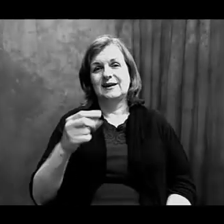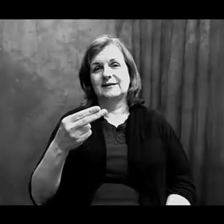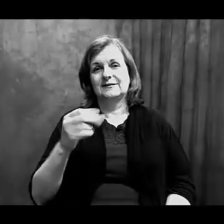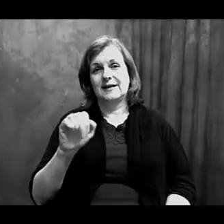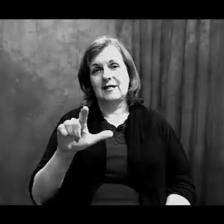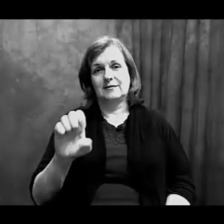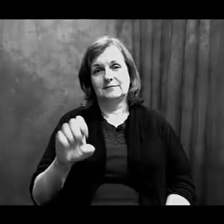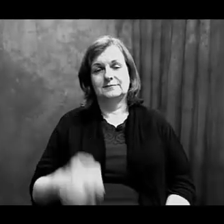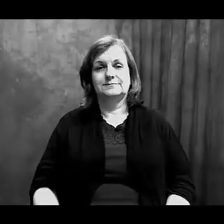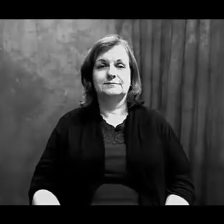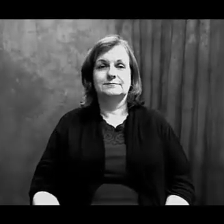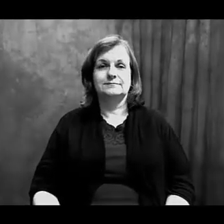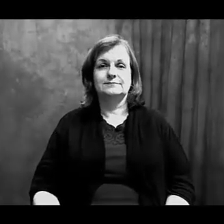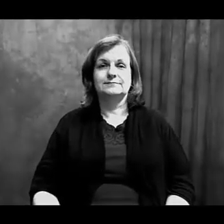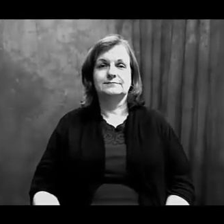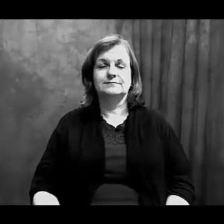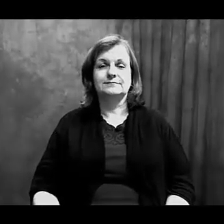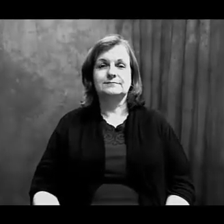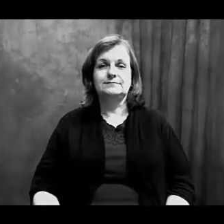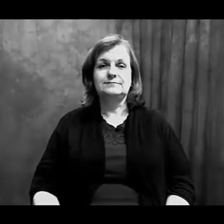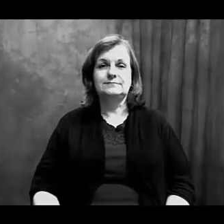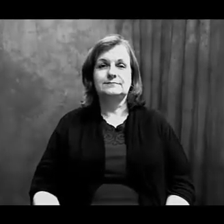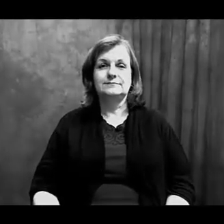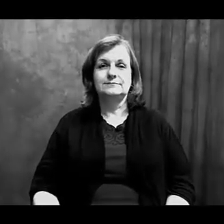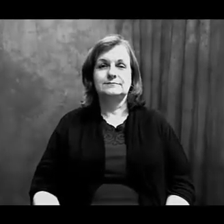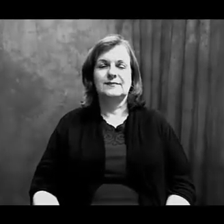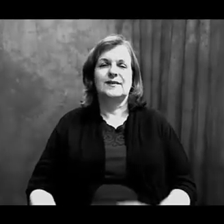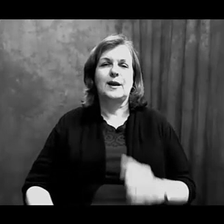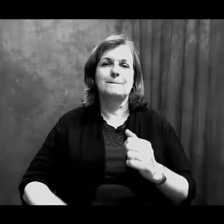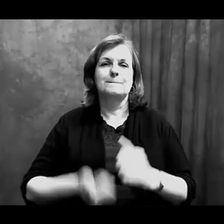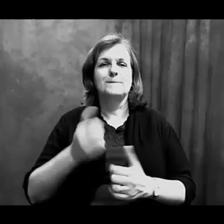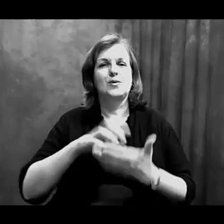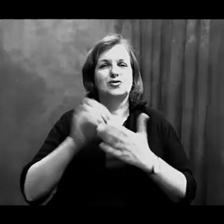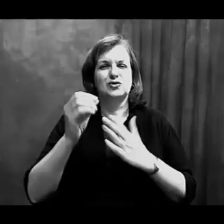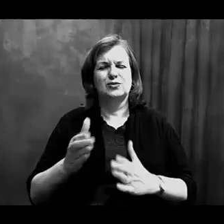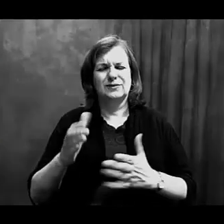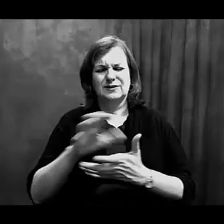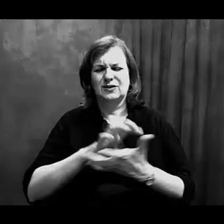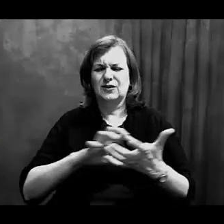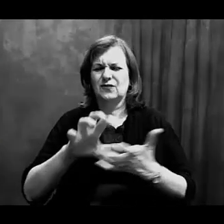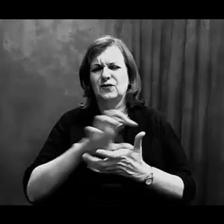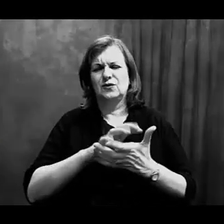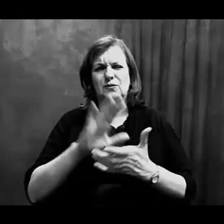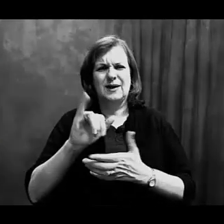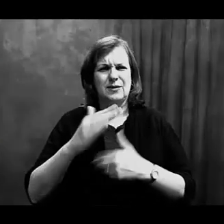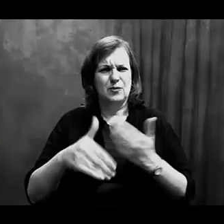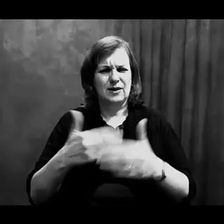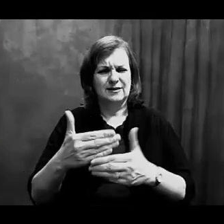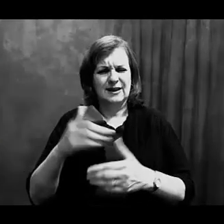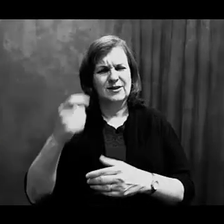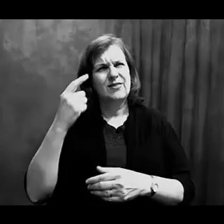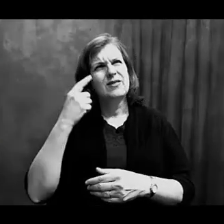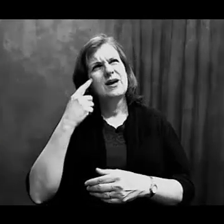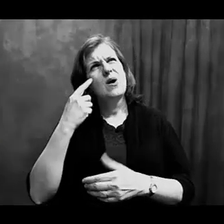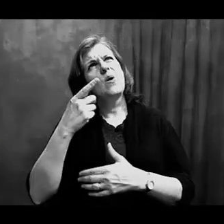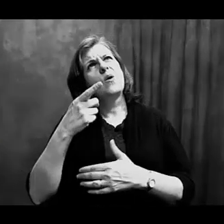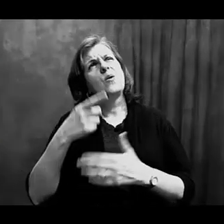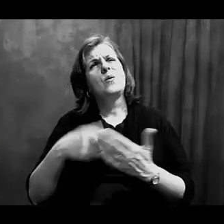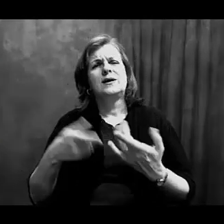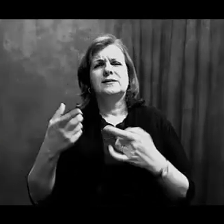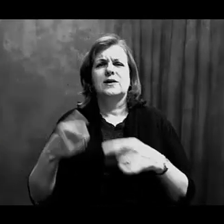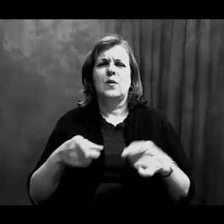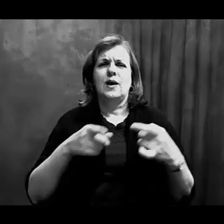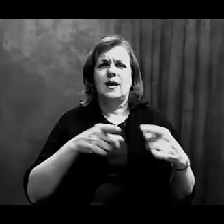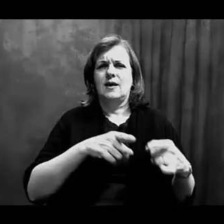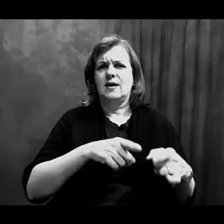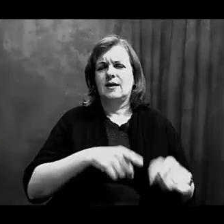That's really all there is to it. Now, for most students, this is difficult because you have to keep track of what is